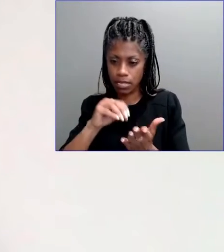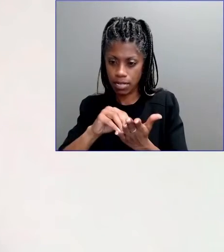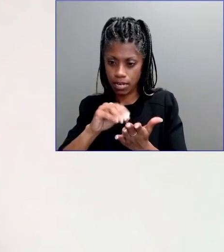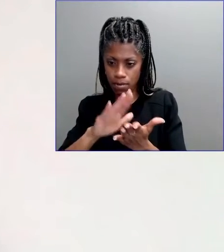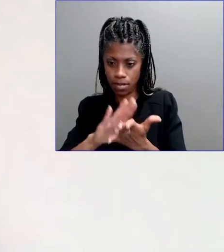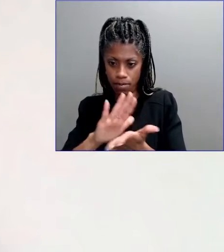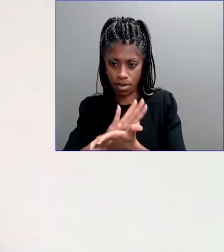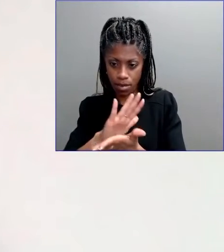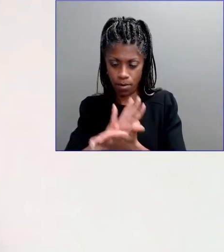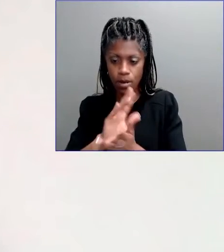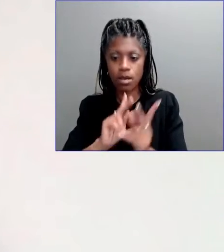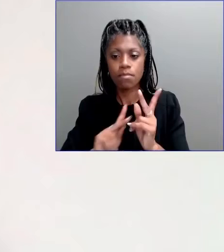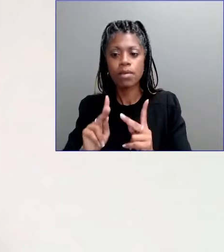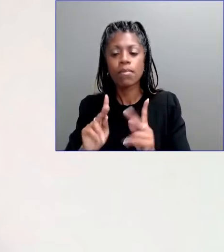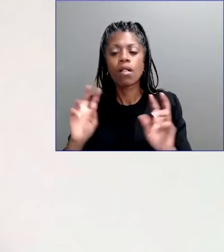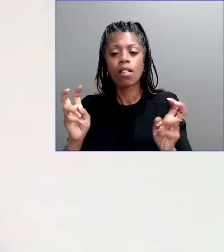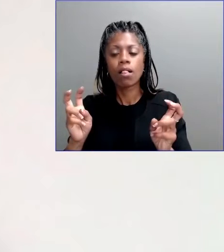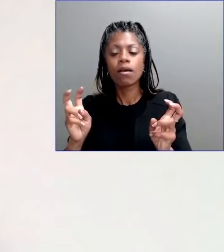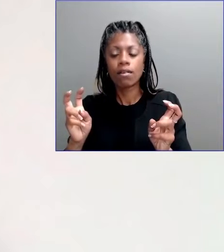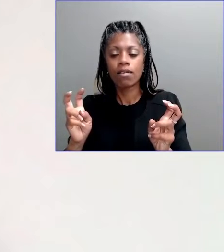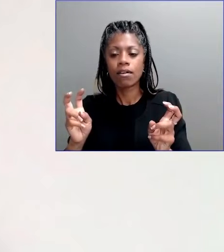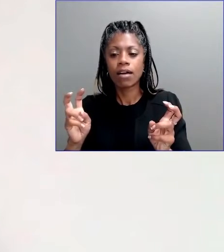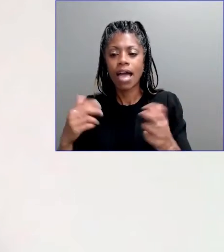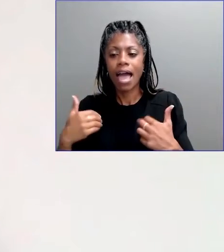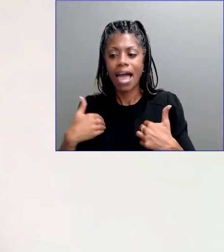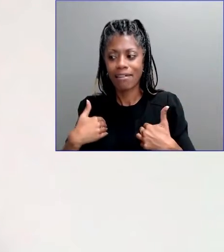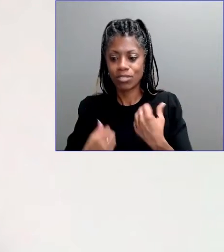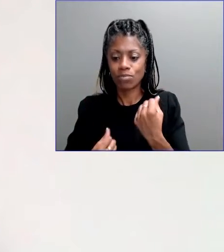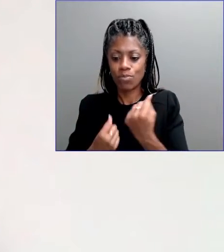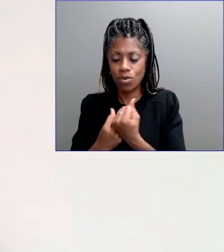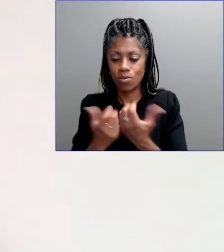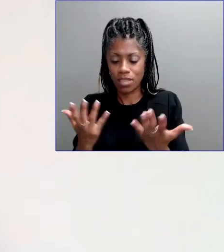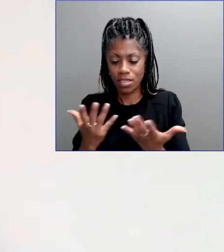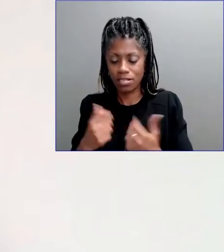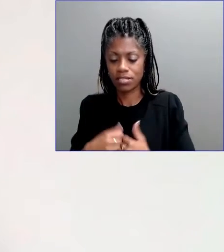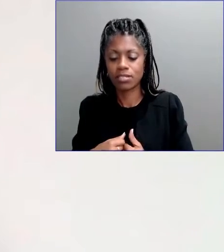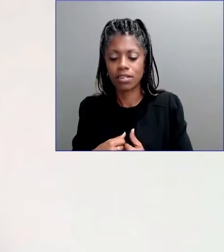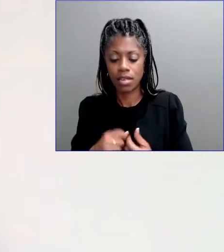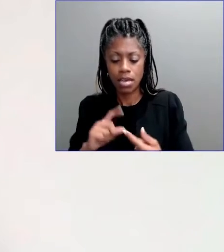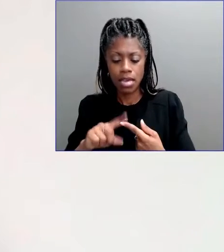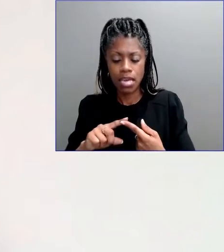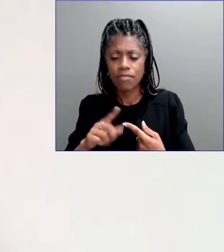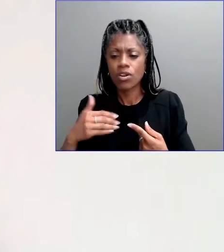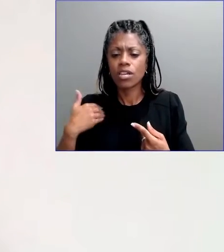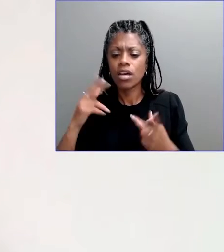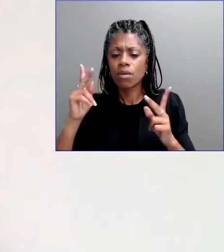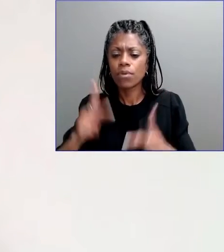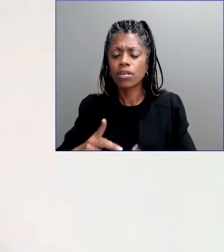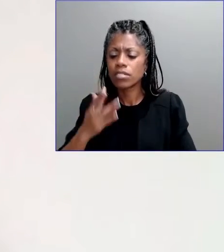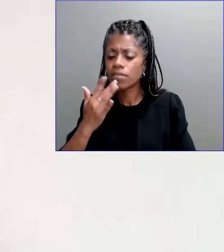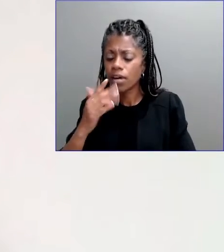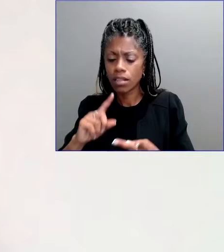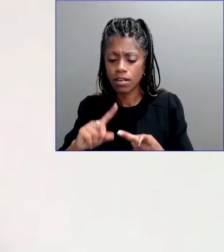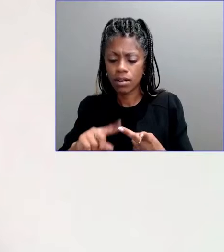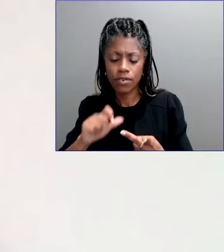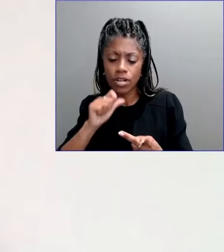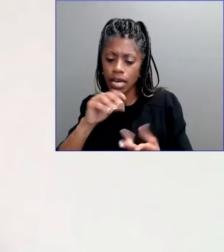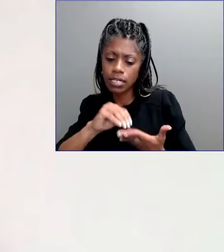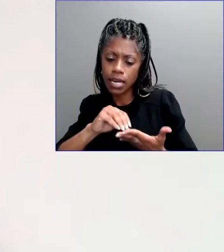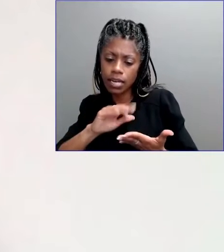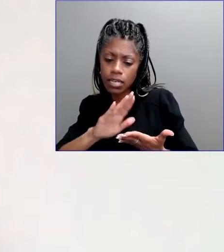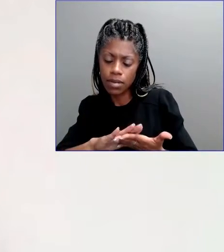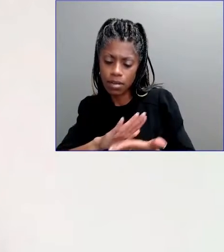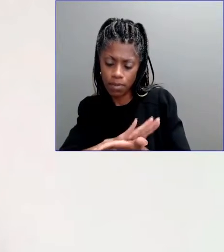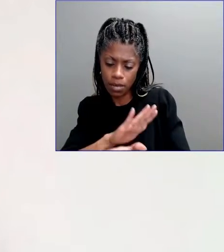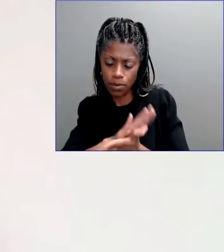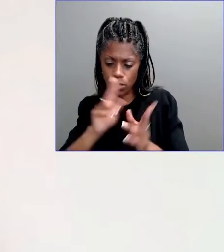now is that if you're undocumented, if you're a young person of color, you see yourself in the work that we did, and it